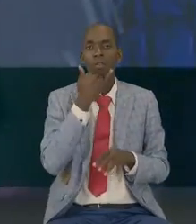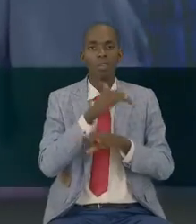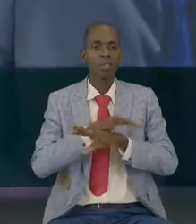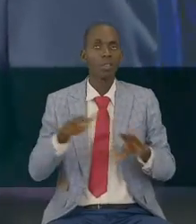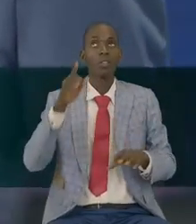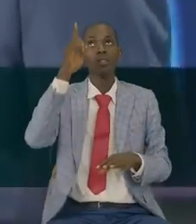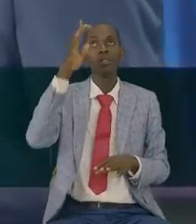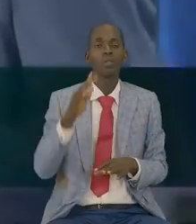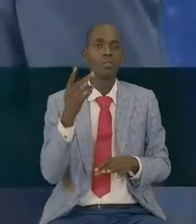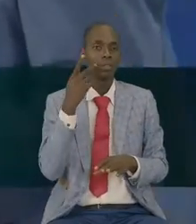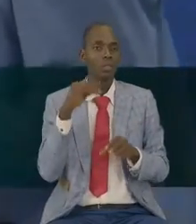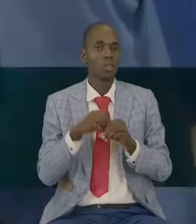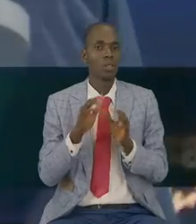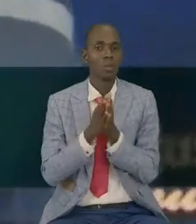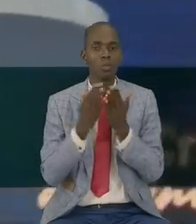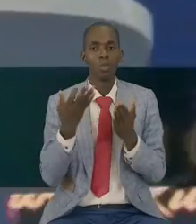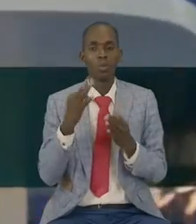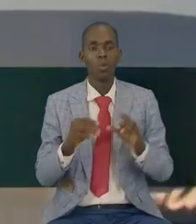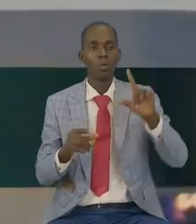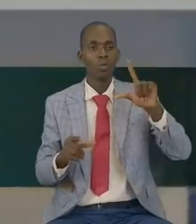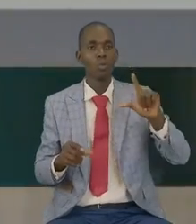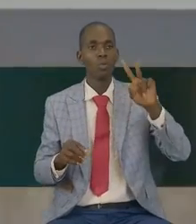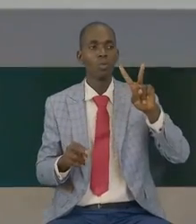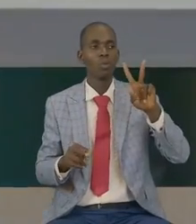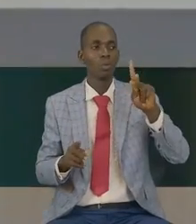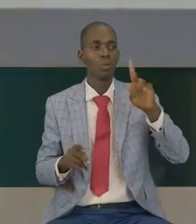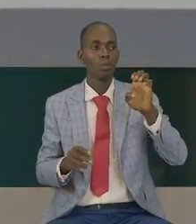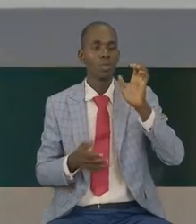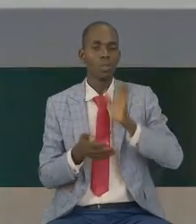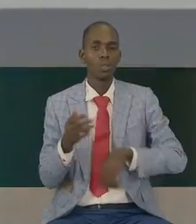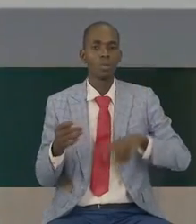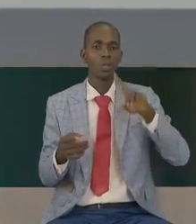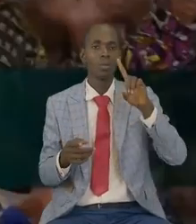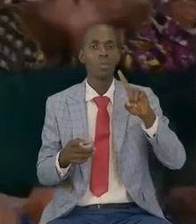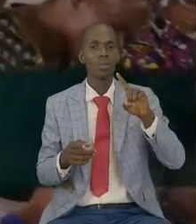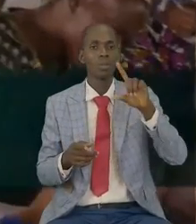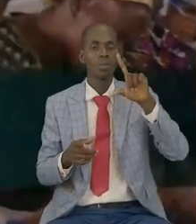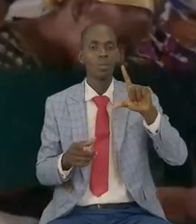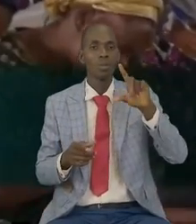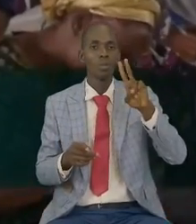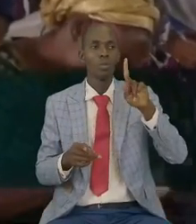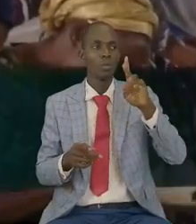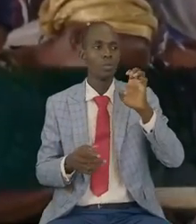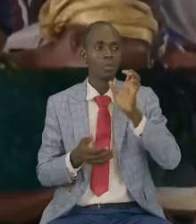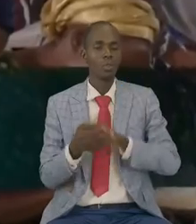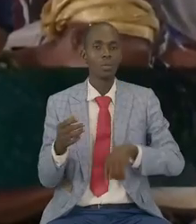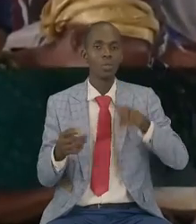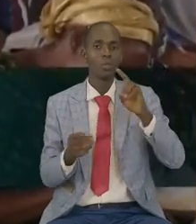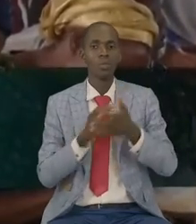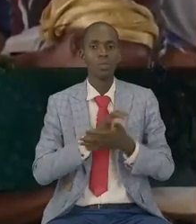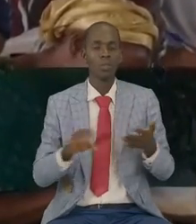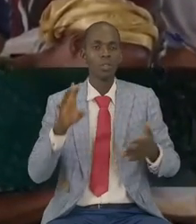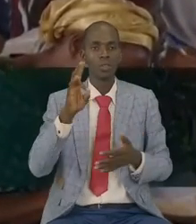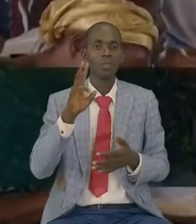We're looking at Luke chapter 1, verse 72. Luke chapter 1, verse 72.